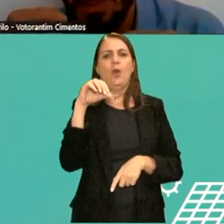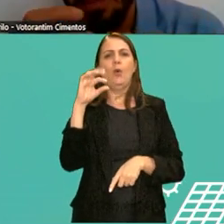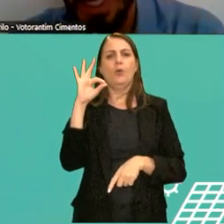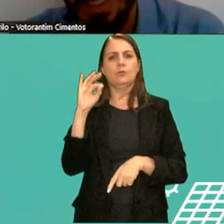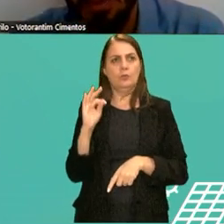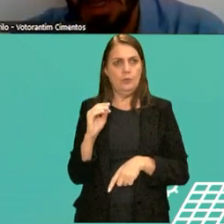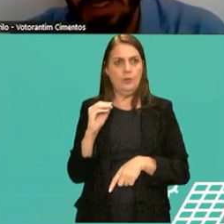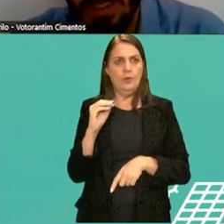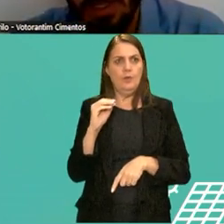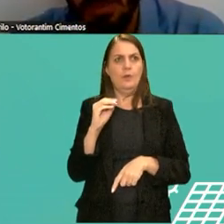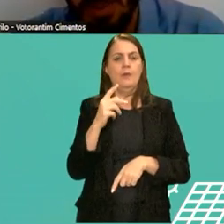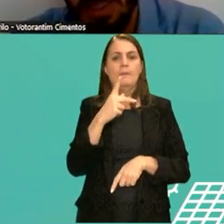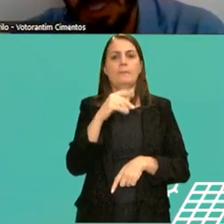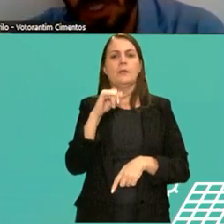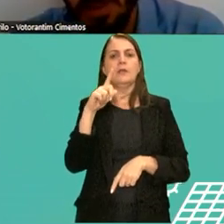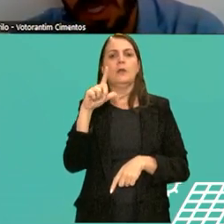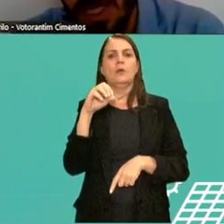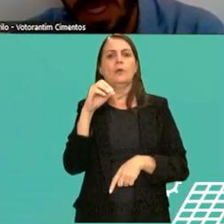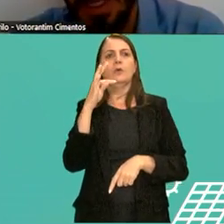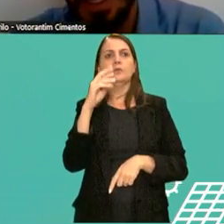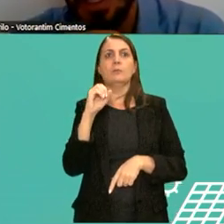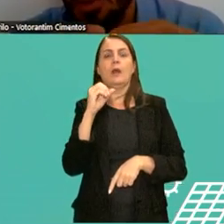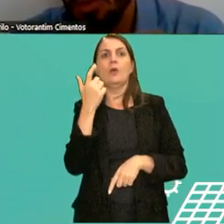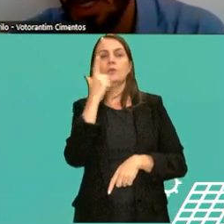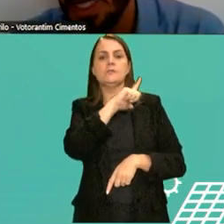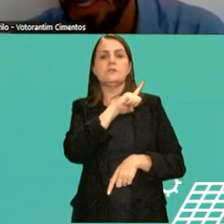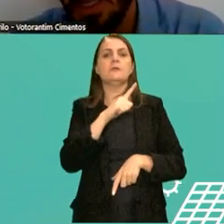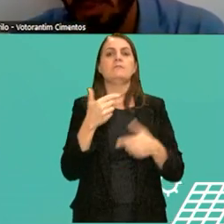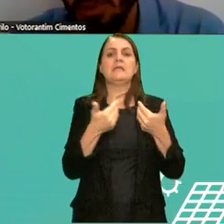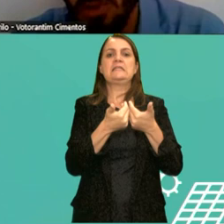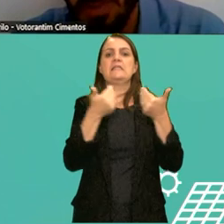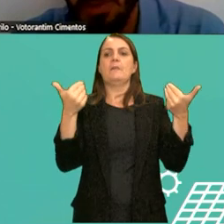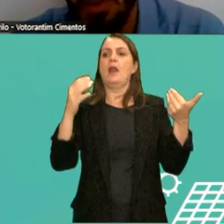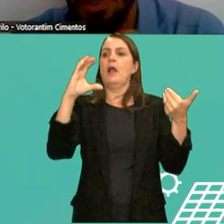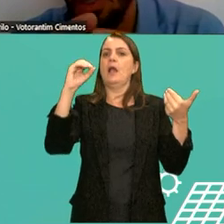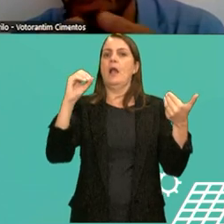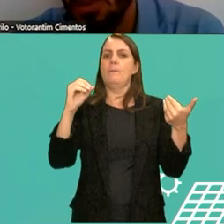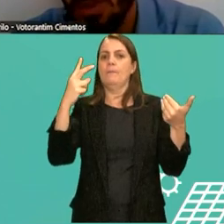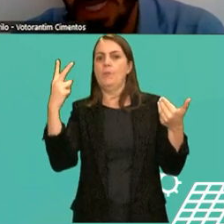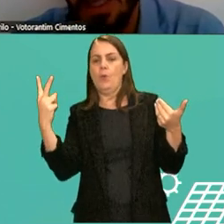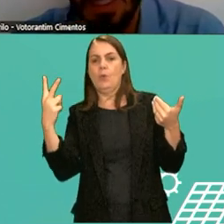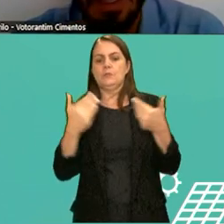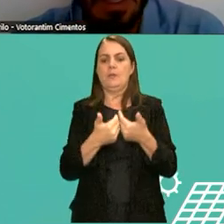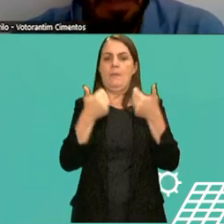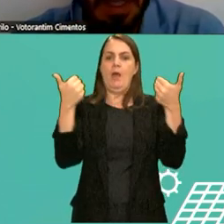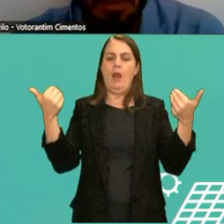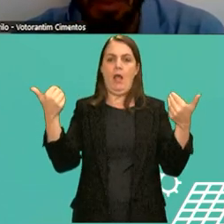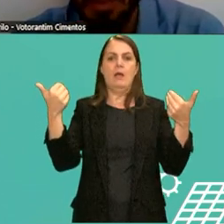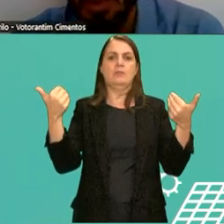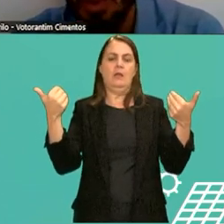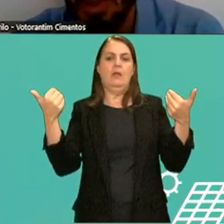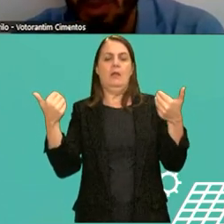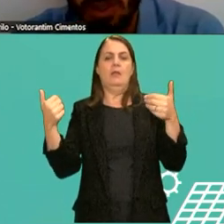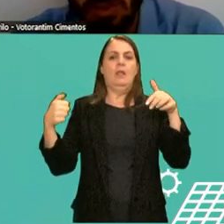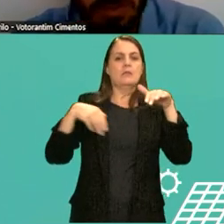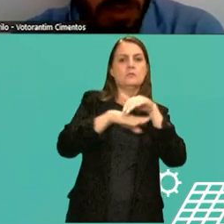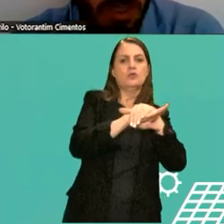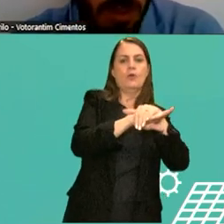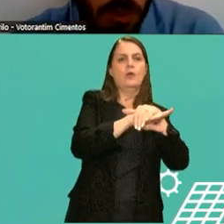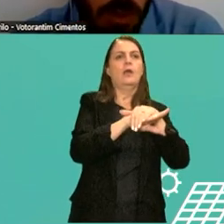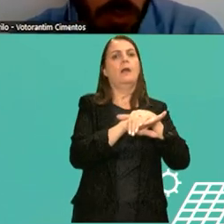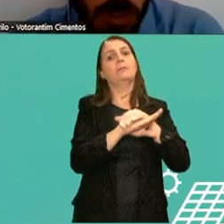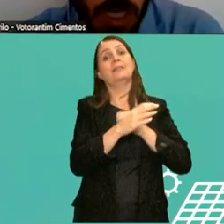it from the chimneys and store this carbon in oil wells